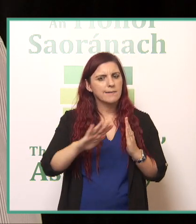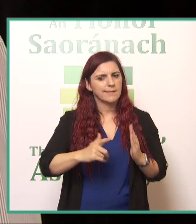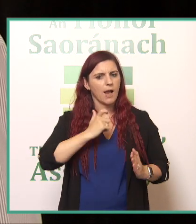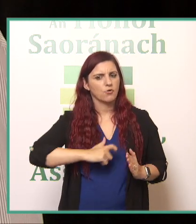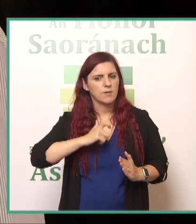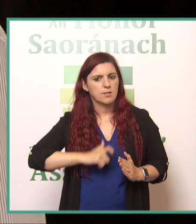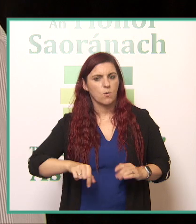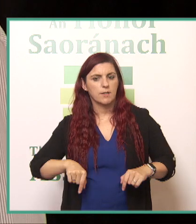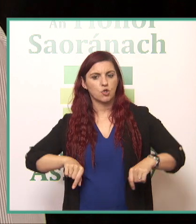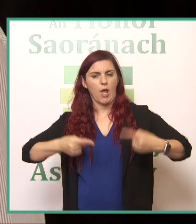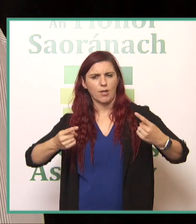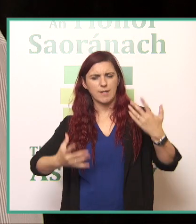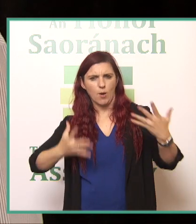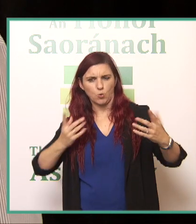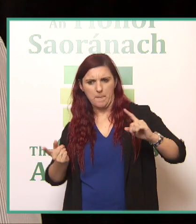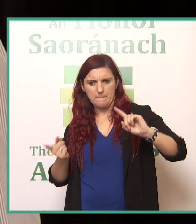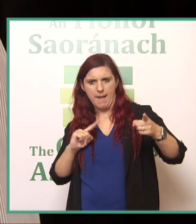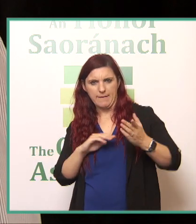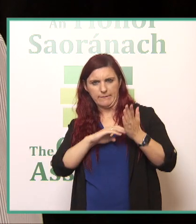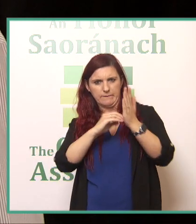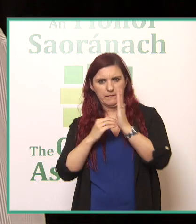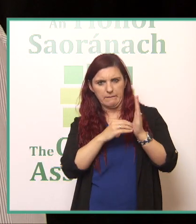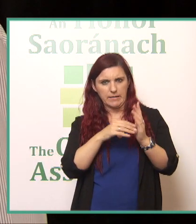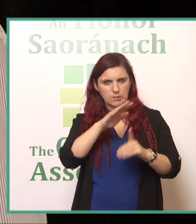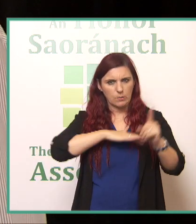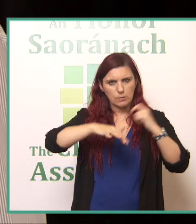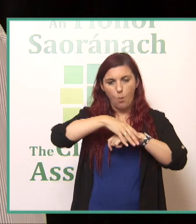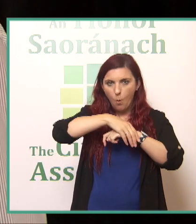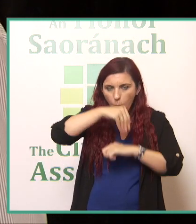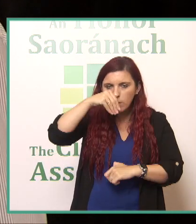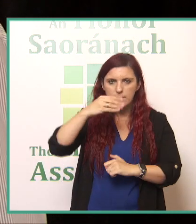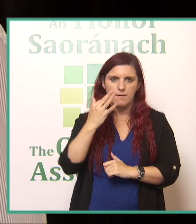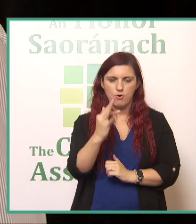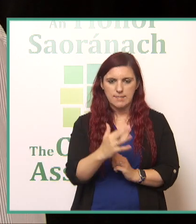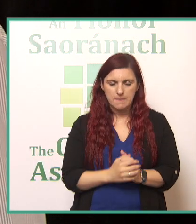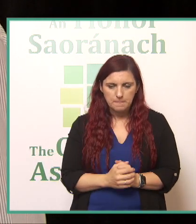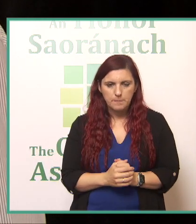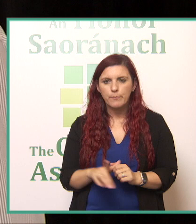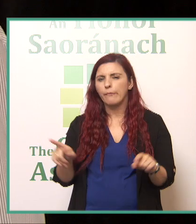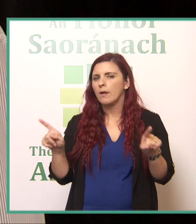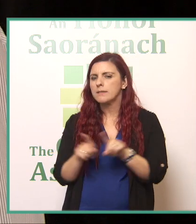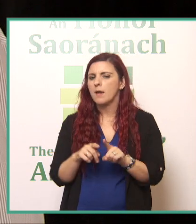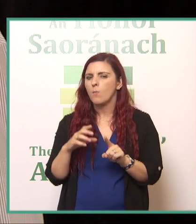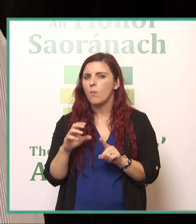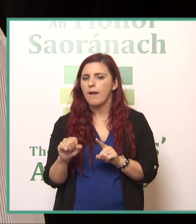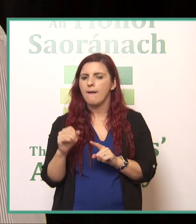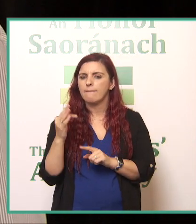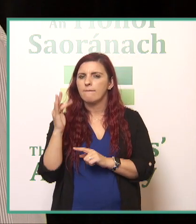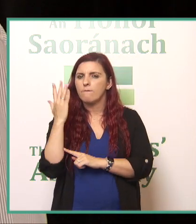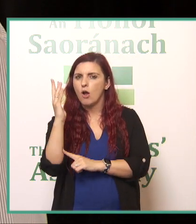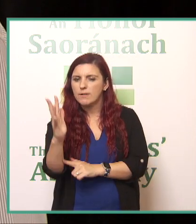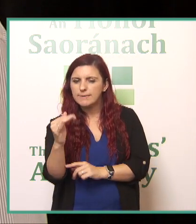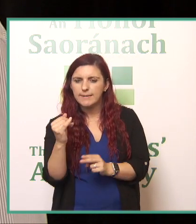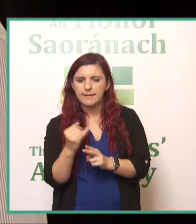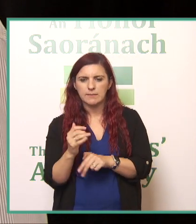how do we try to restore some of those old forests? We also have forests in sensitive areas,